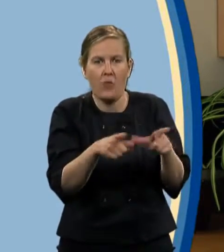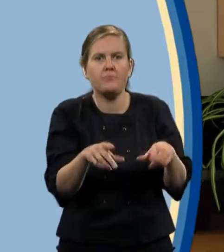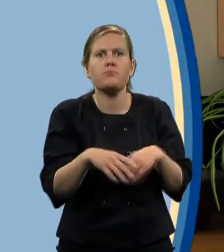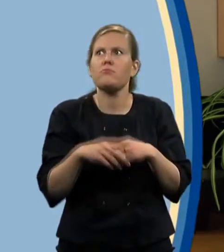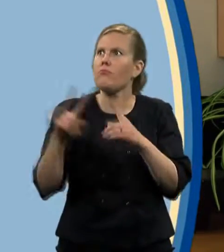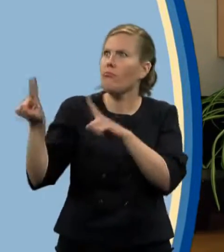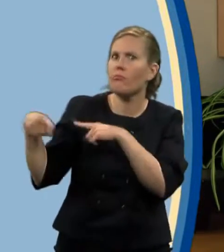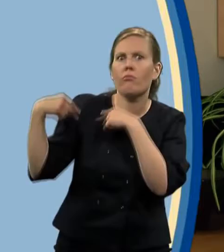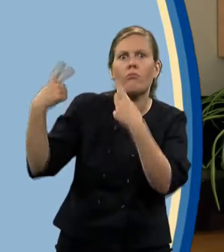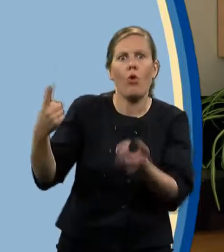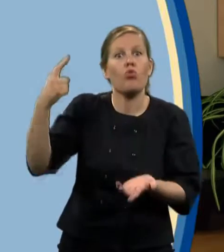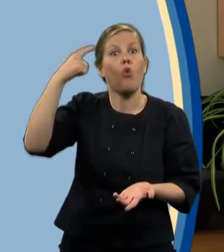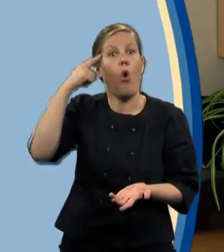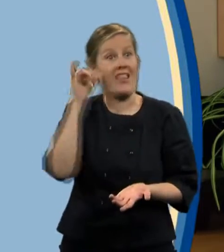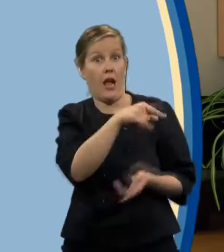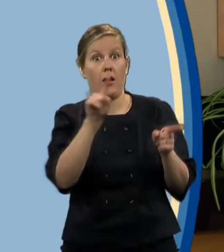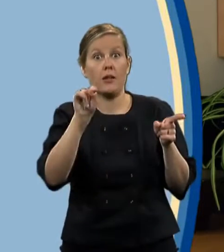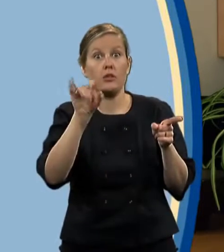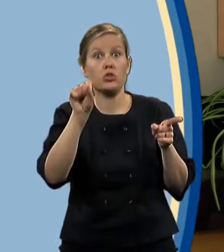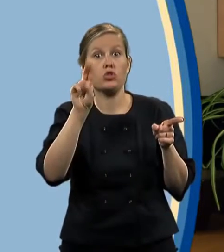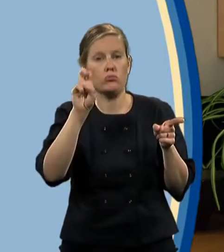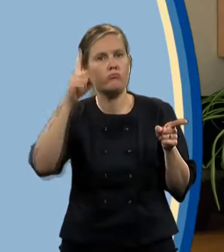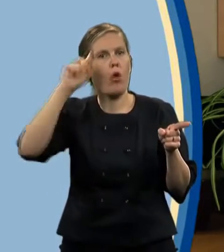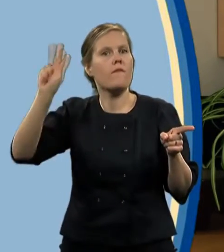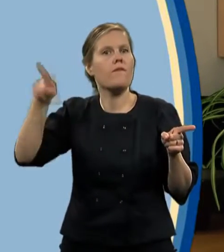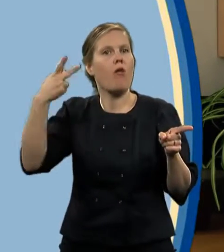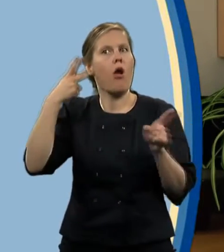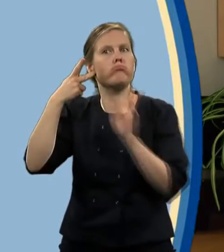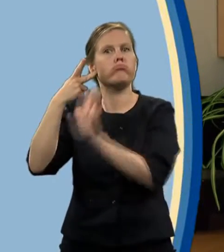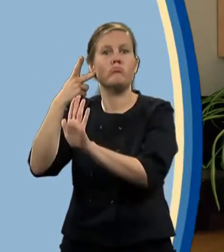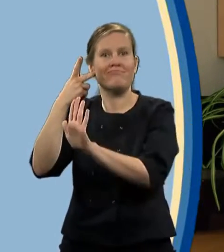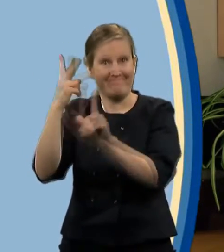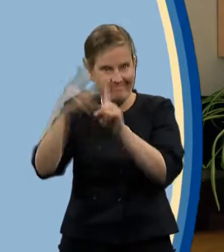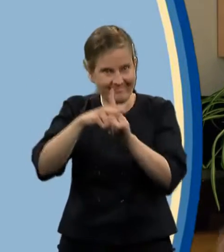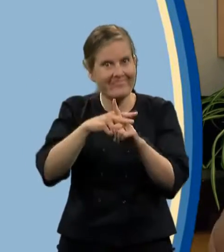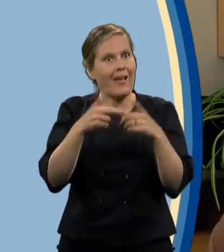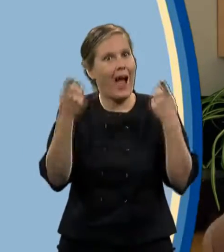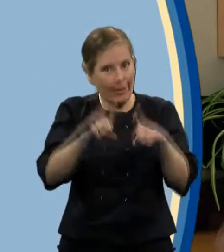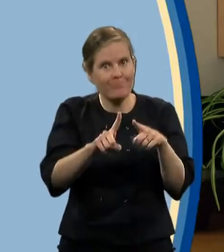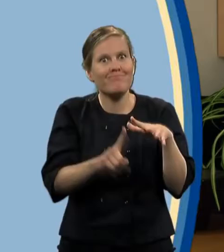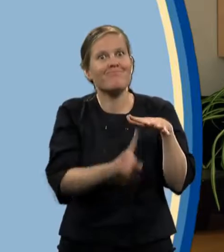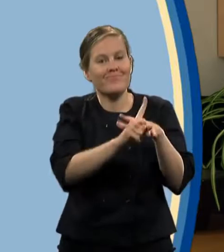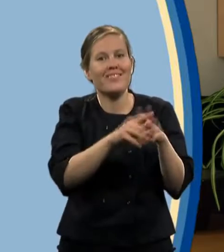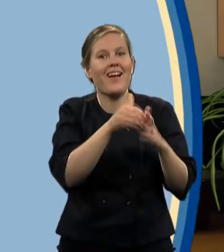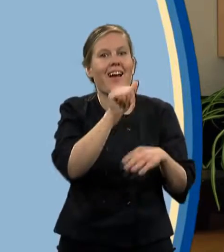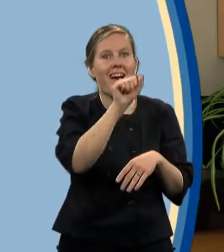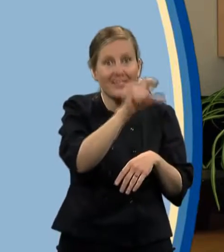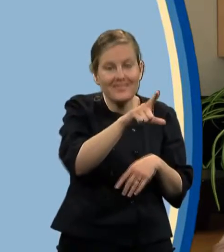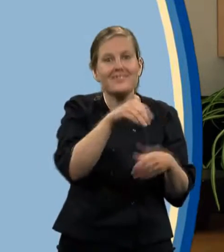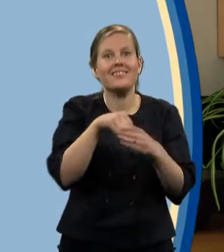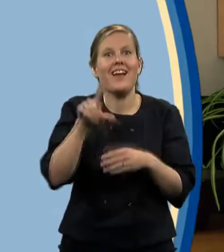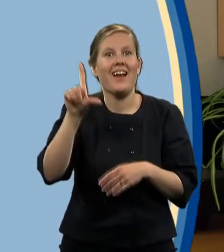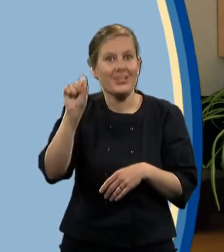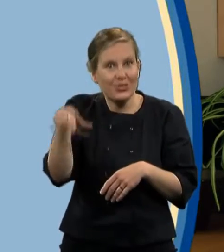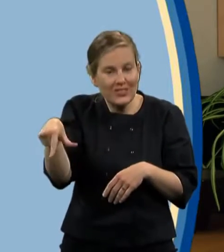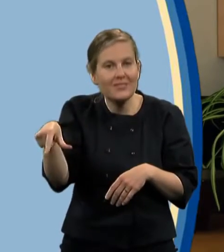But instead, not only was the same sound processing areas alive and vibrantly well